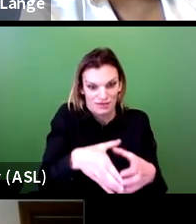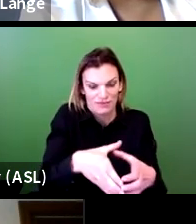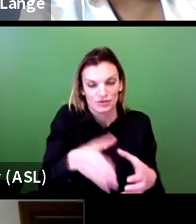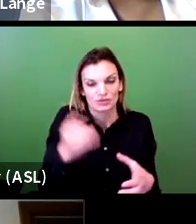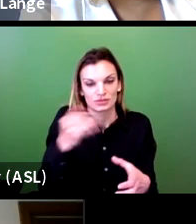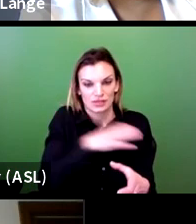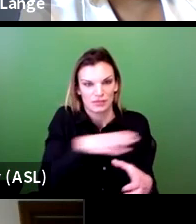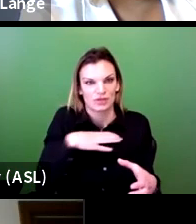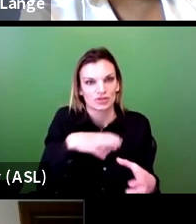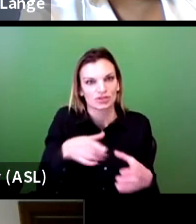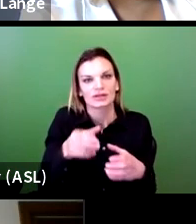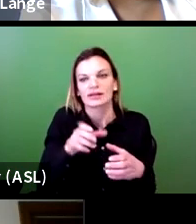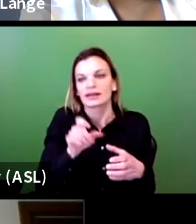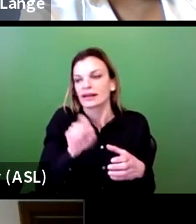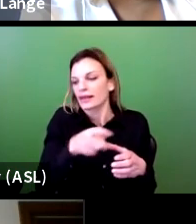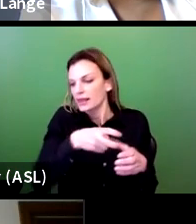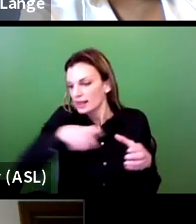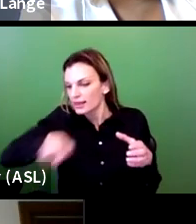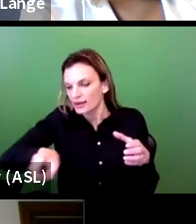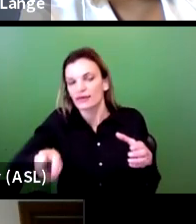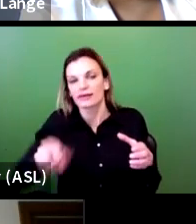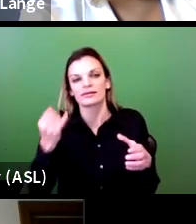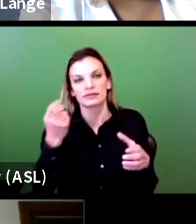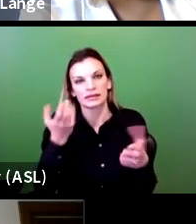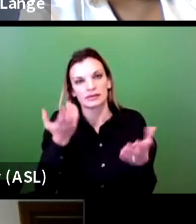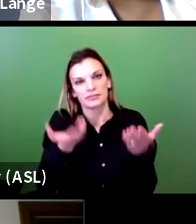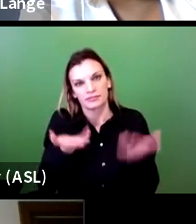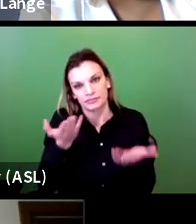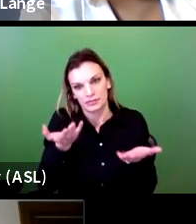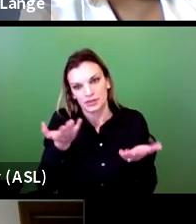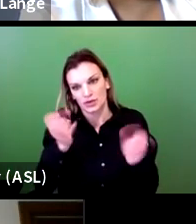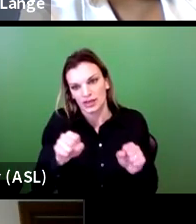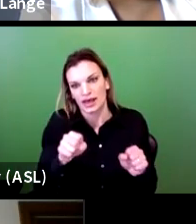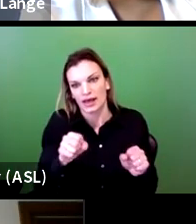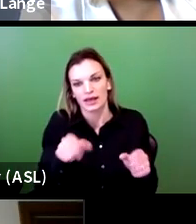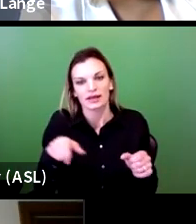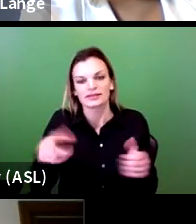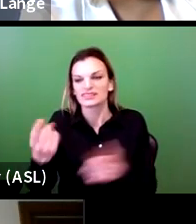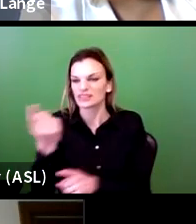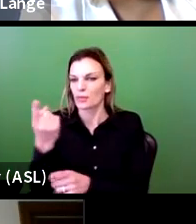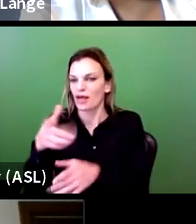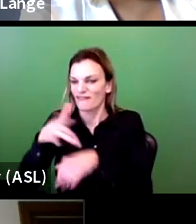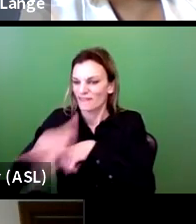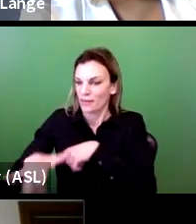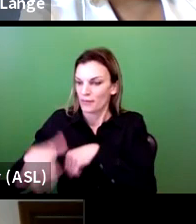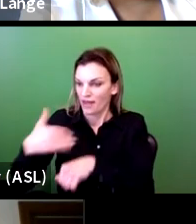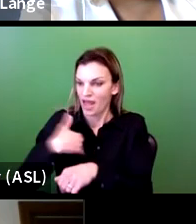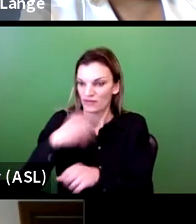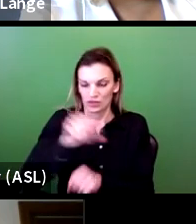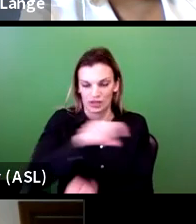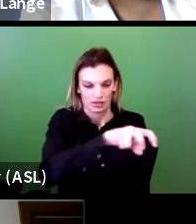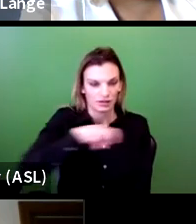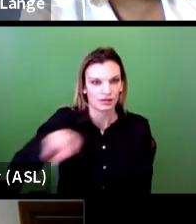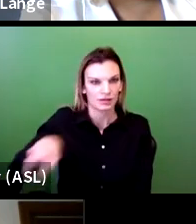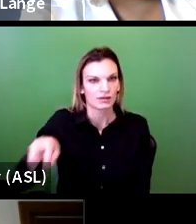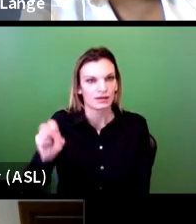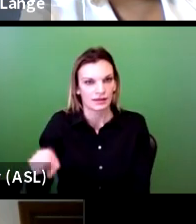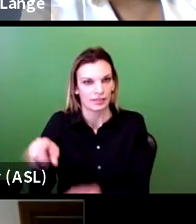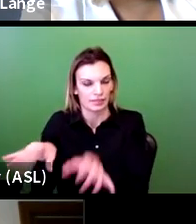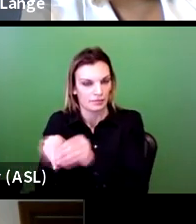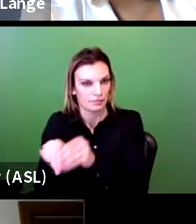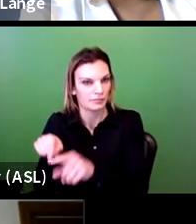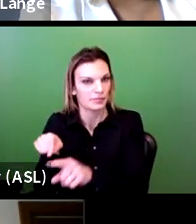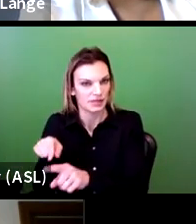do it. Then at that point, you could take another seat at a commission or on a committee. But